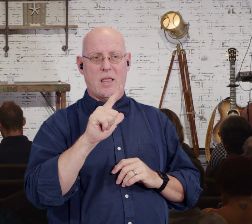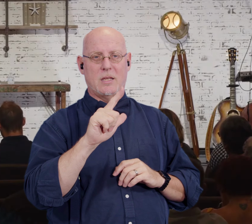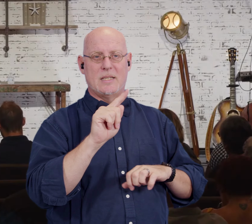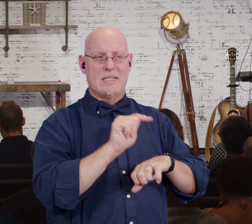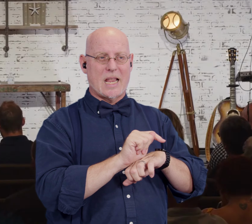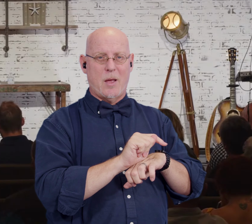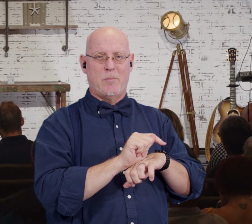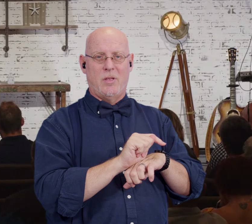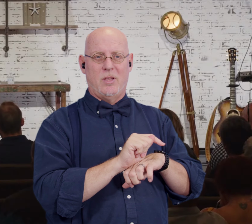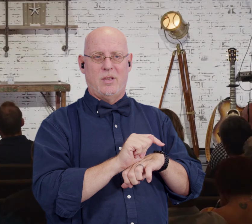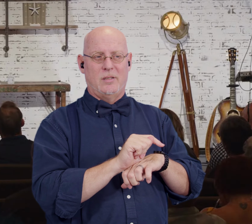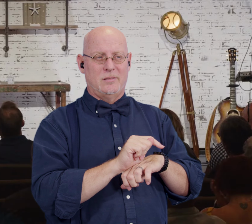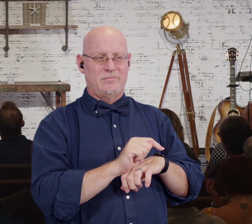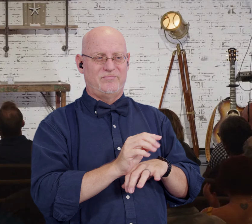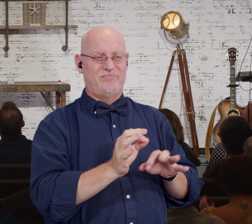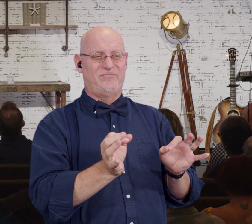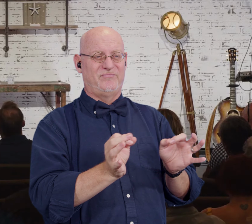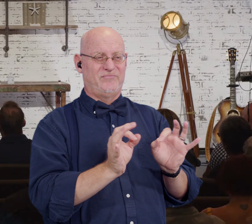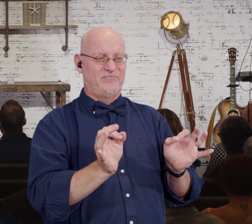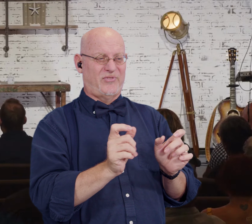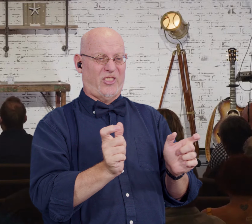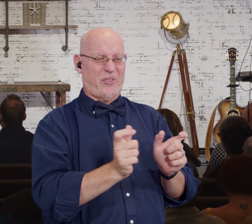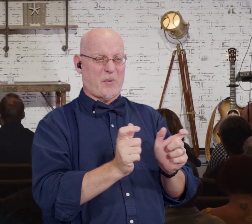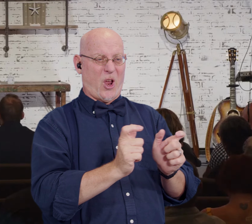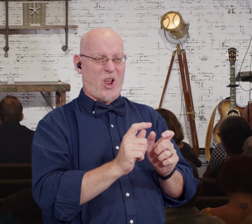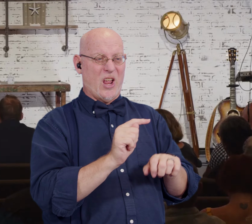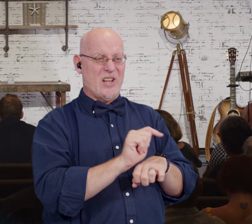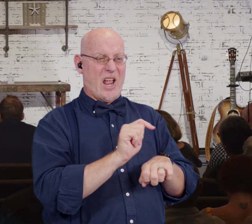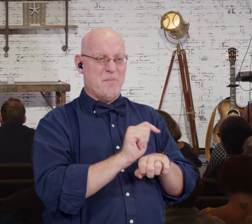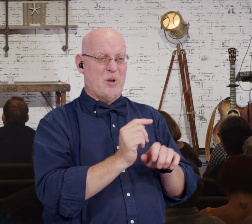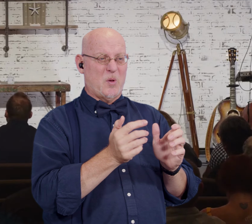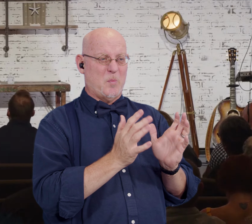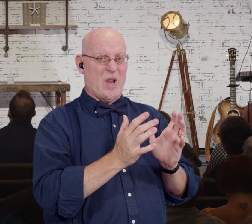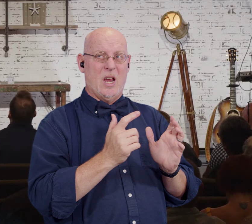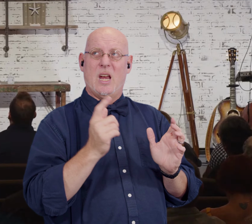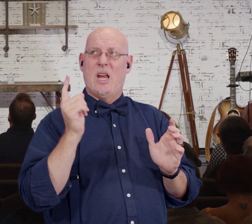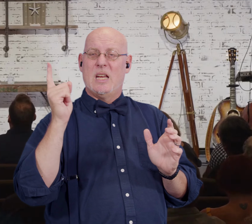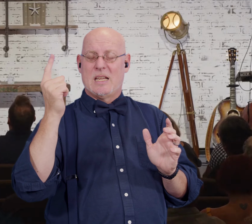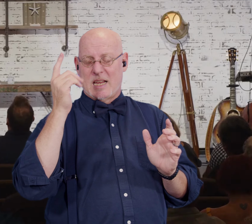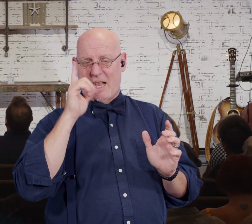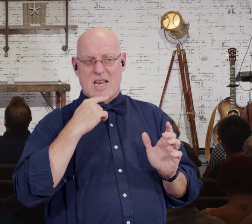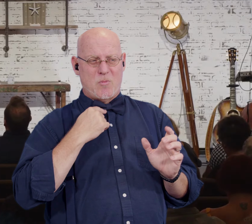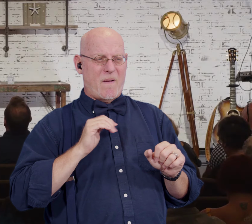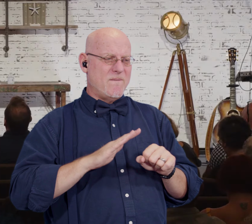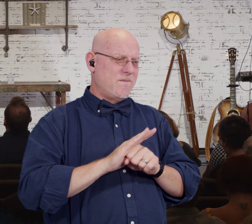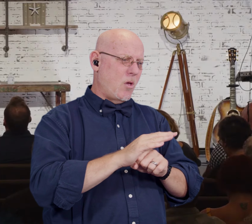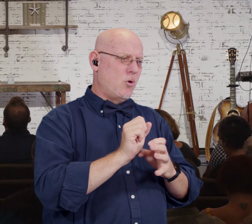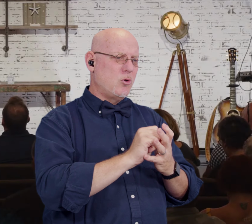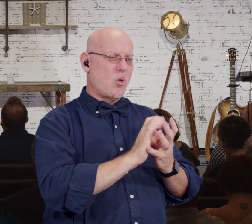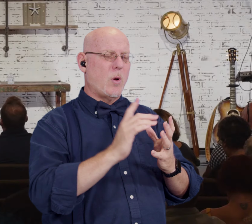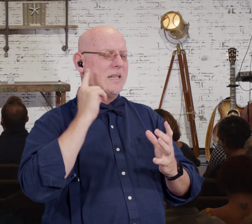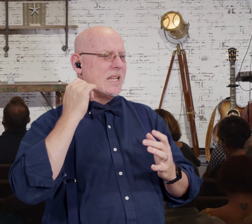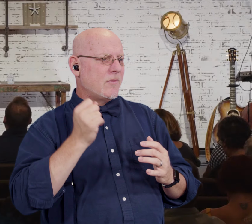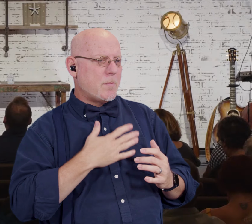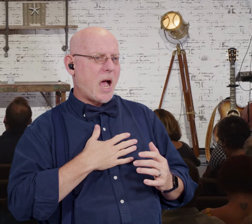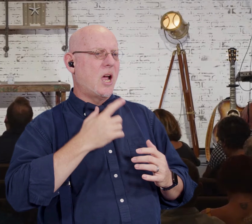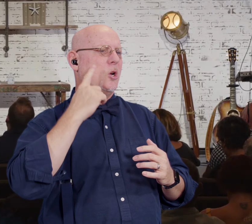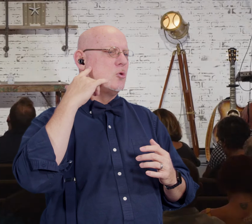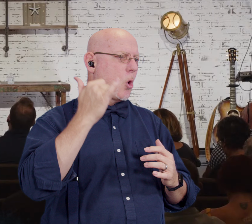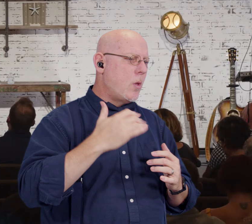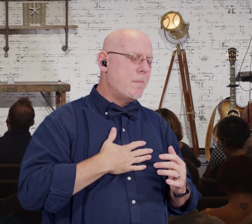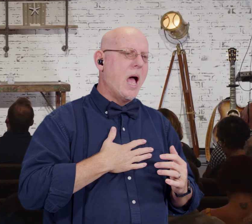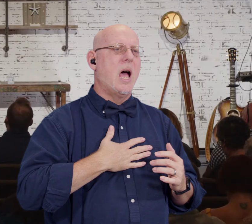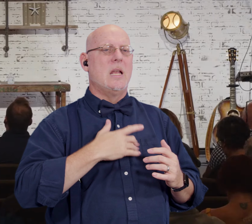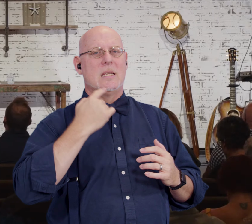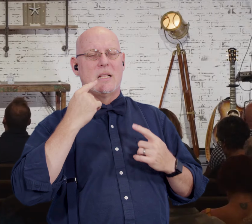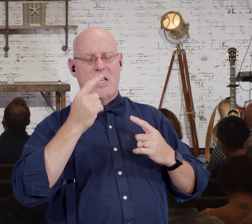this pathetic, pithy little tabernacle of praise. I'm going to fill it with glory. The silver is mine, the gold is mine,